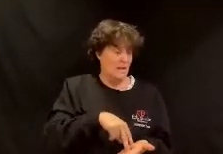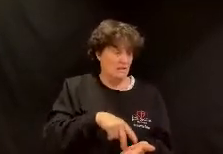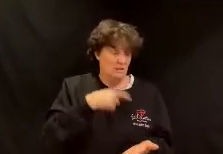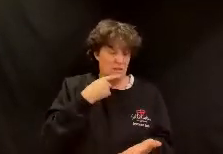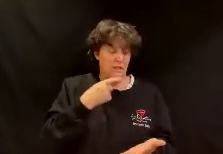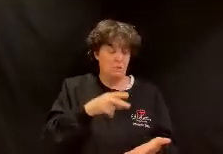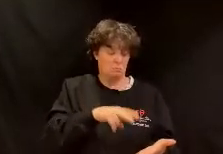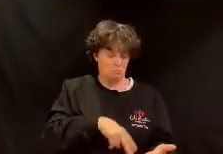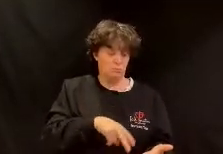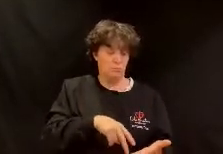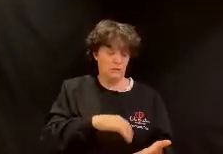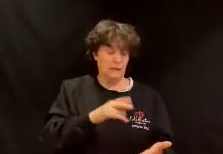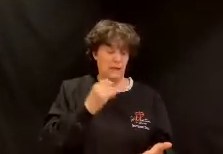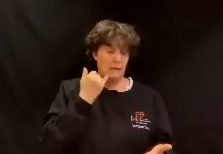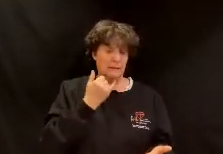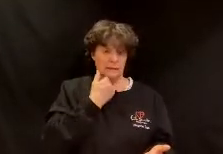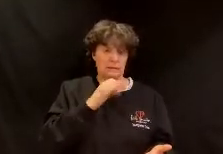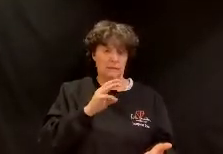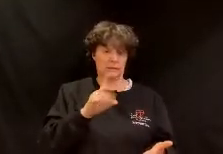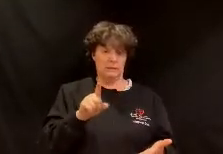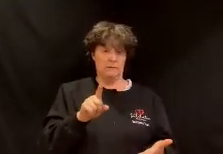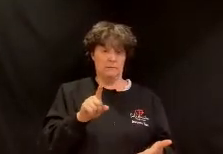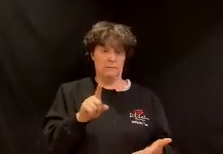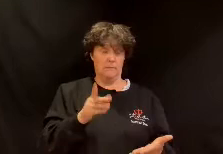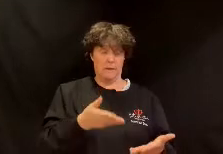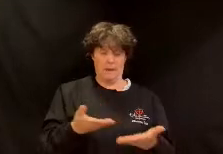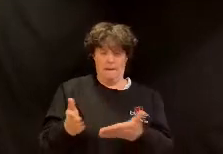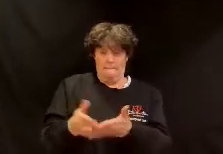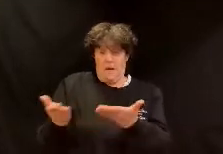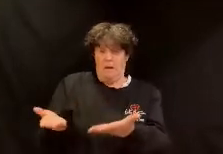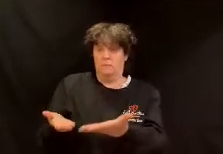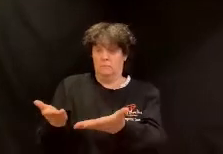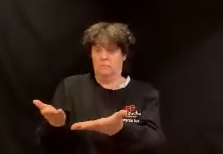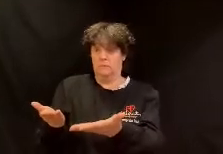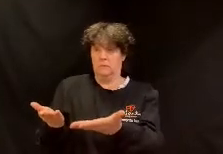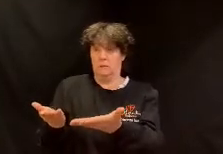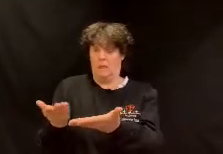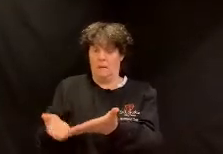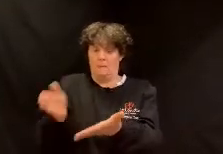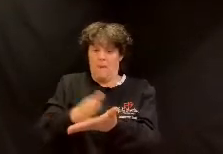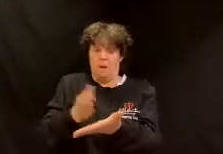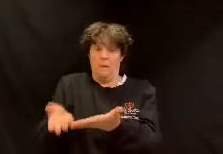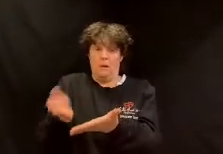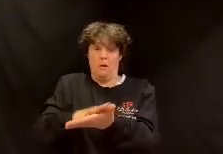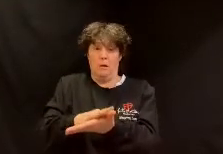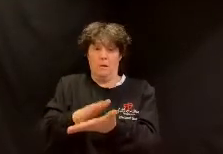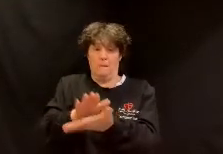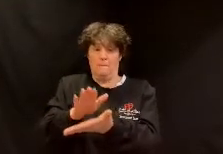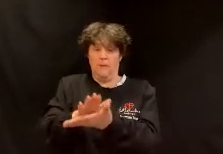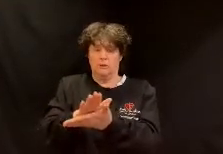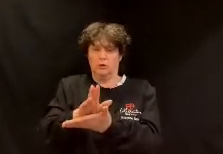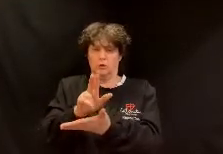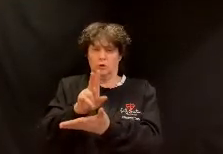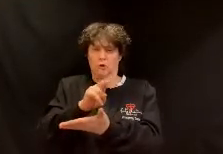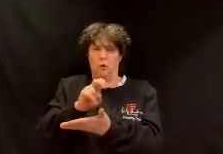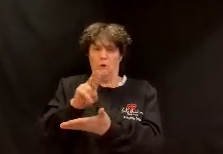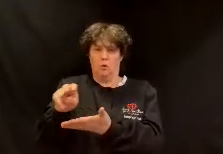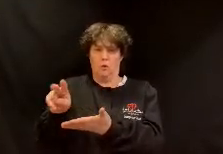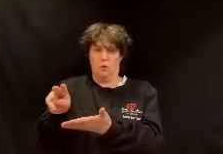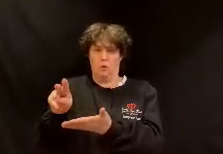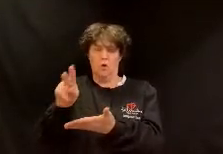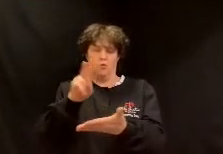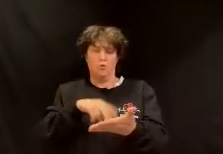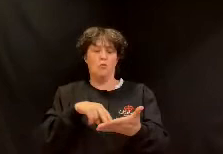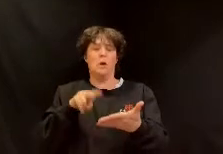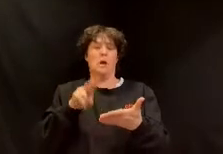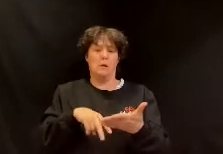from Isaiah 61. They hand the book to him. He's supposed to turn to page 222 and read